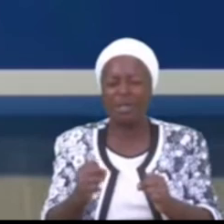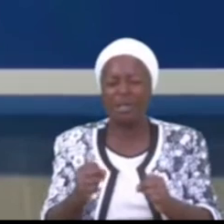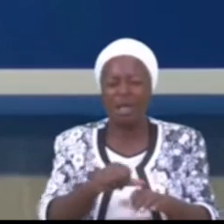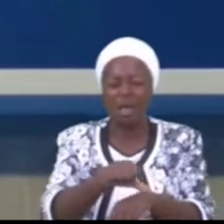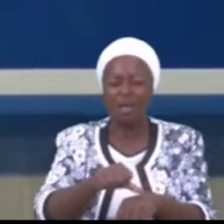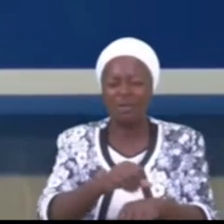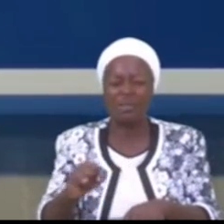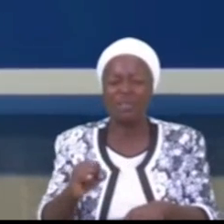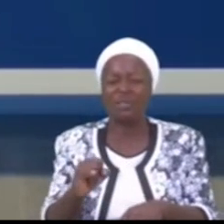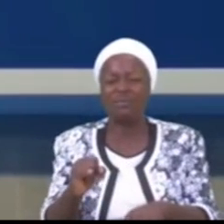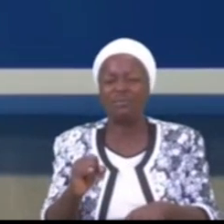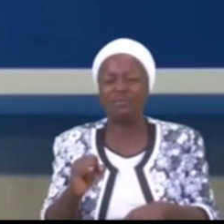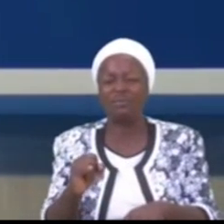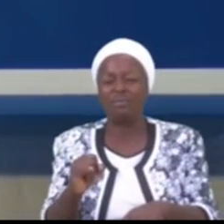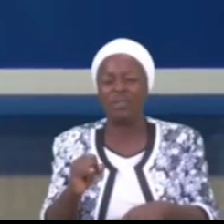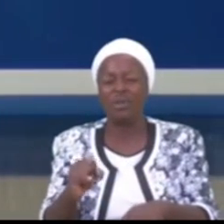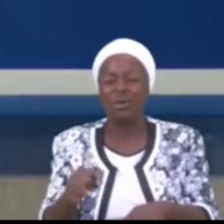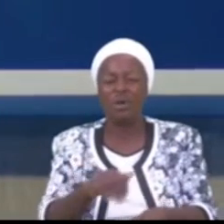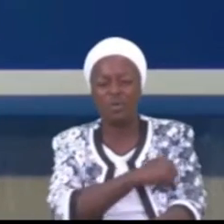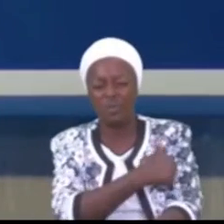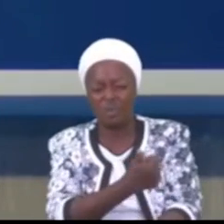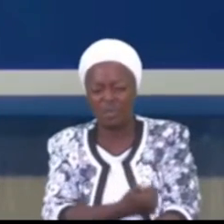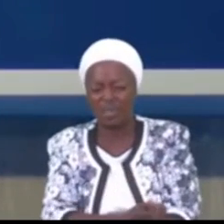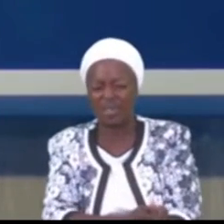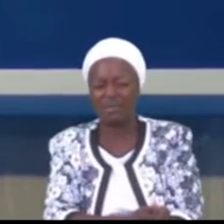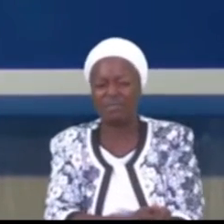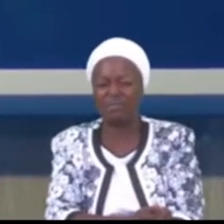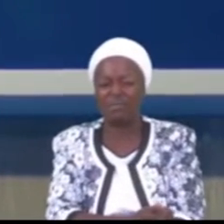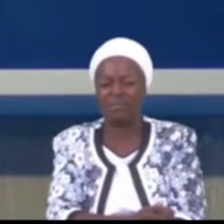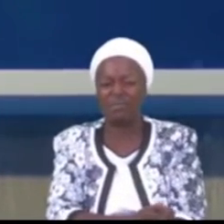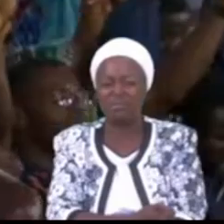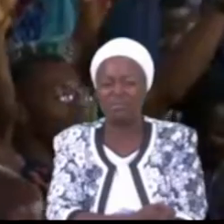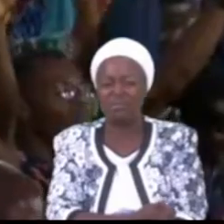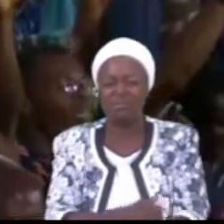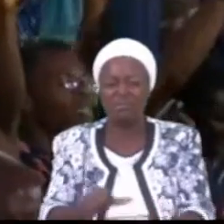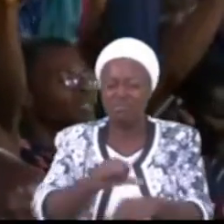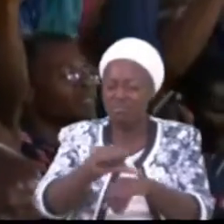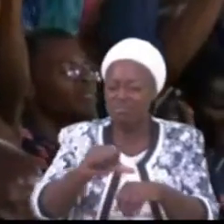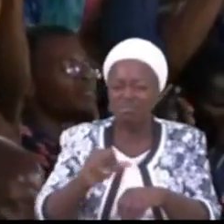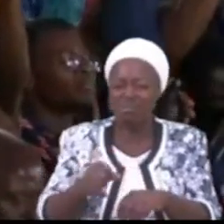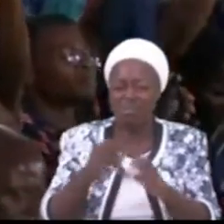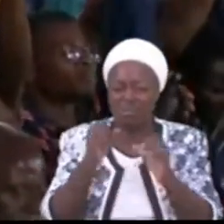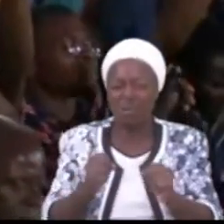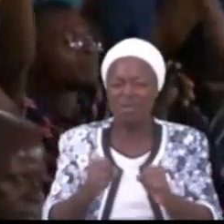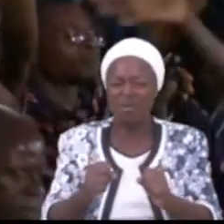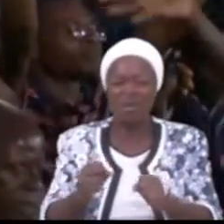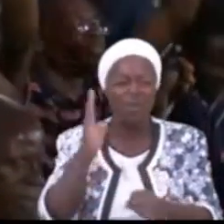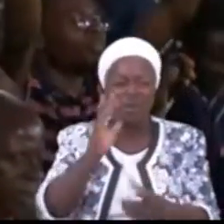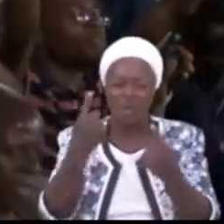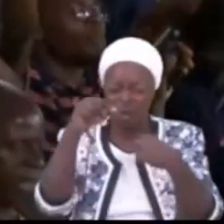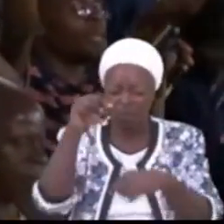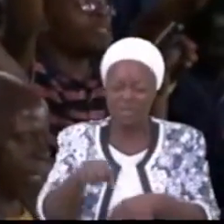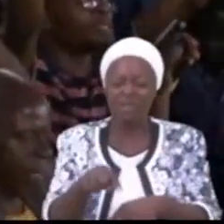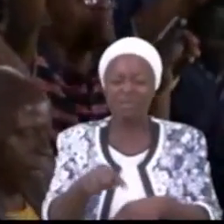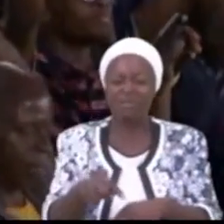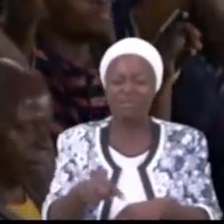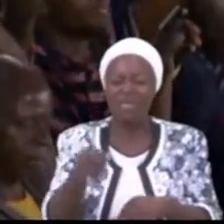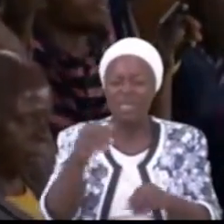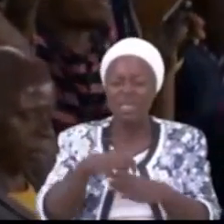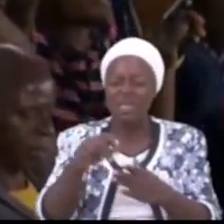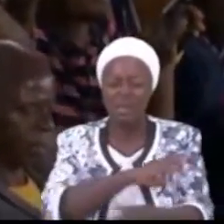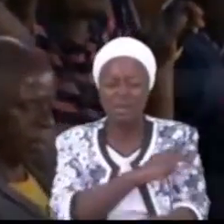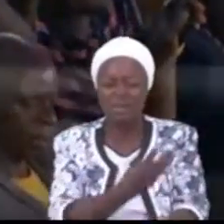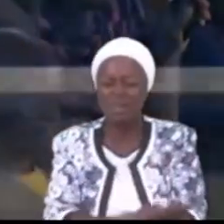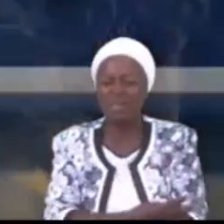anointing, authority, unction will come down in a